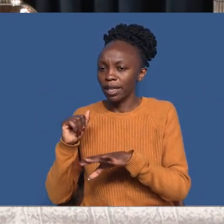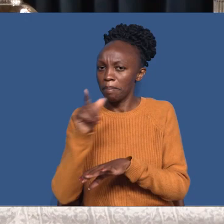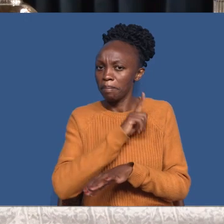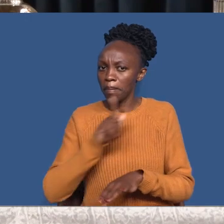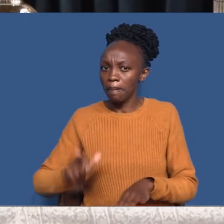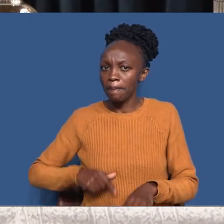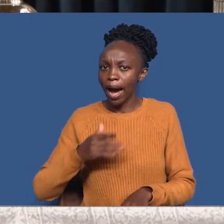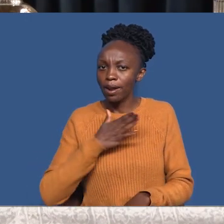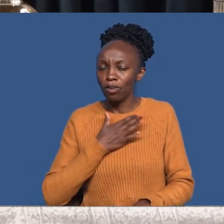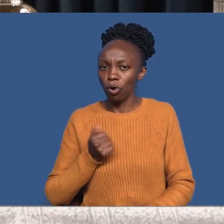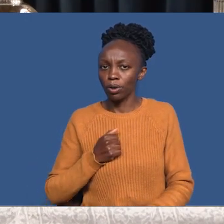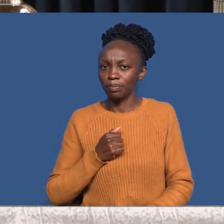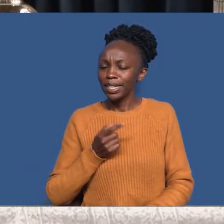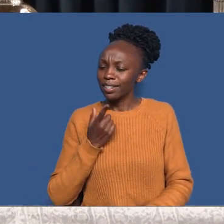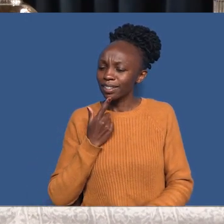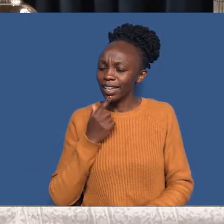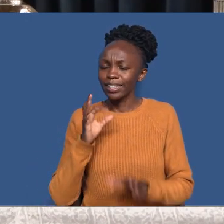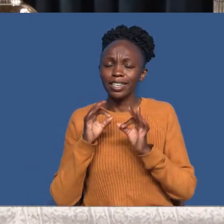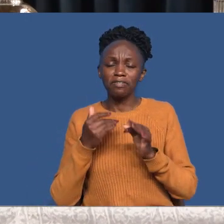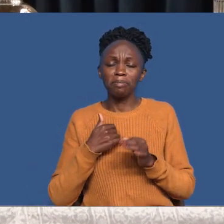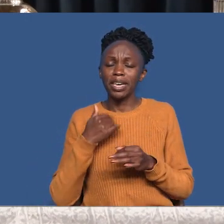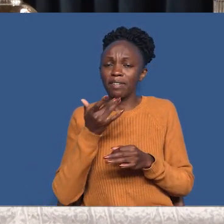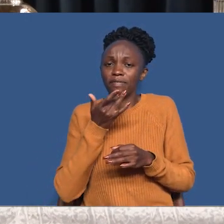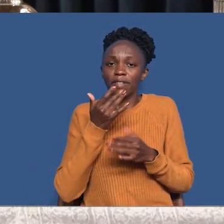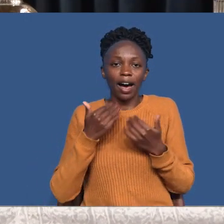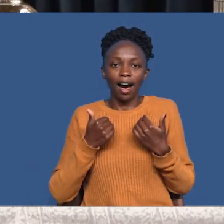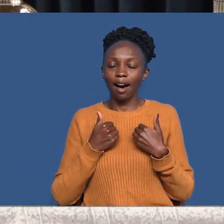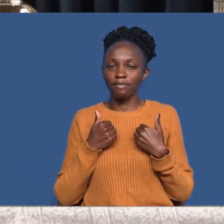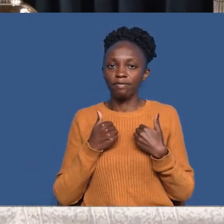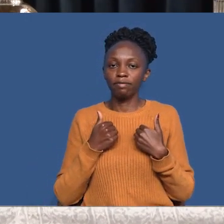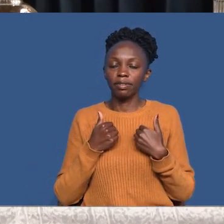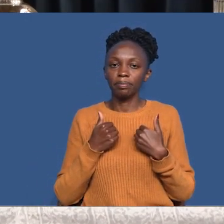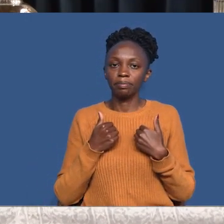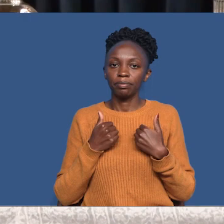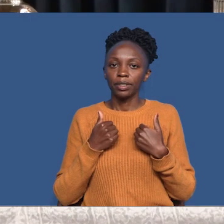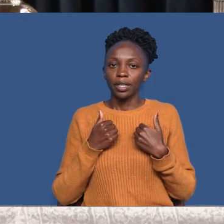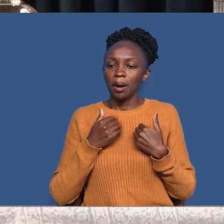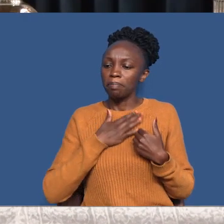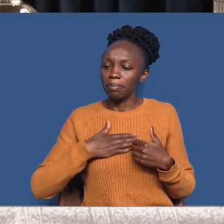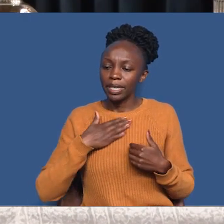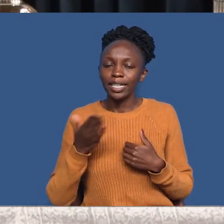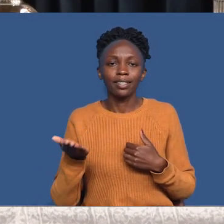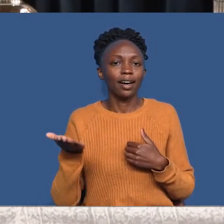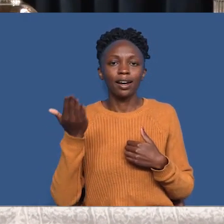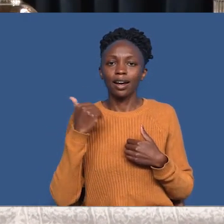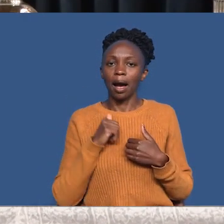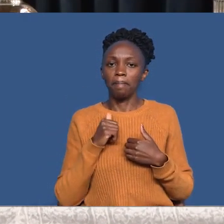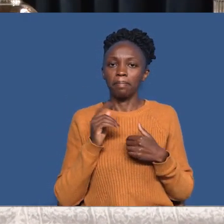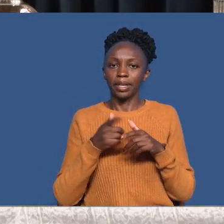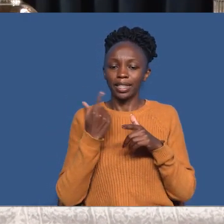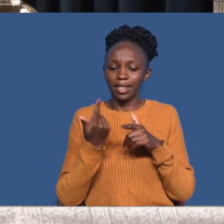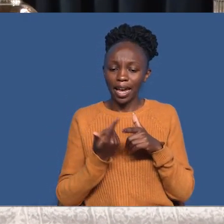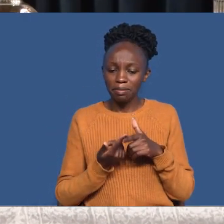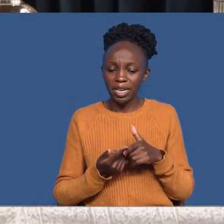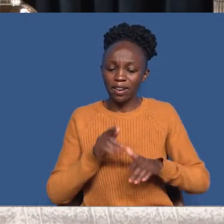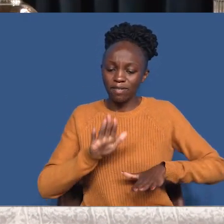He tells them, "If I have found favor in your sight, come in that I may be able to